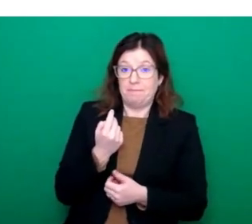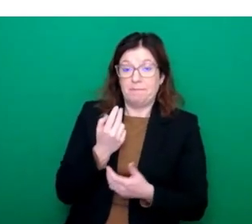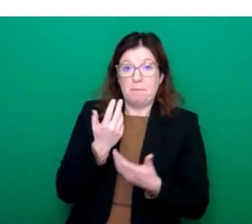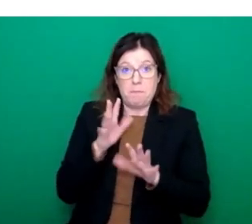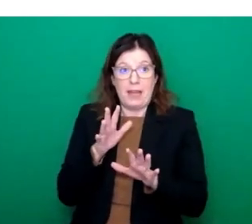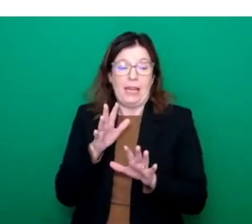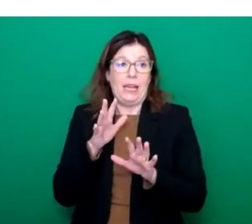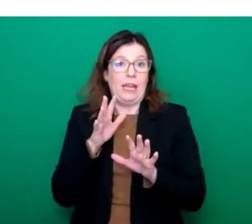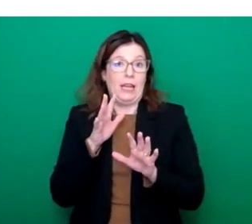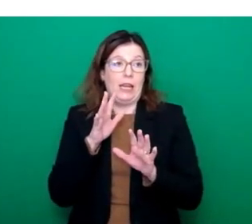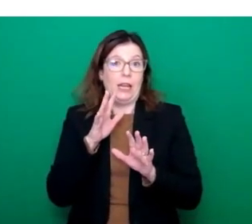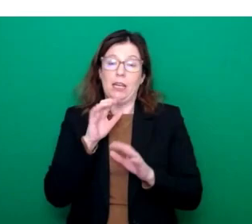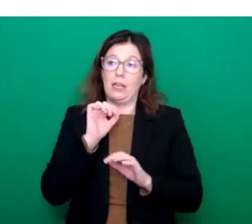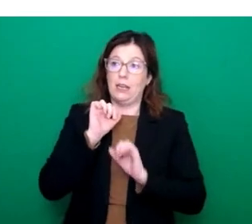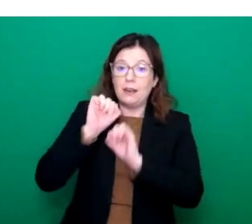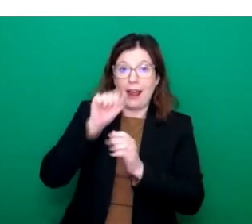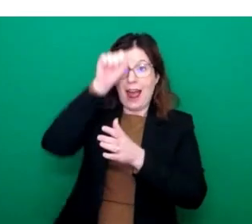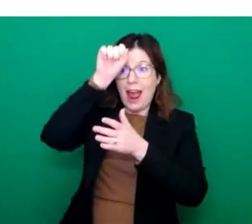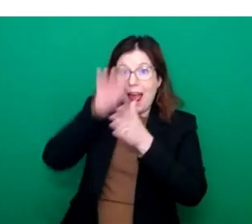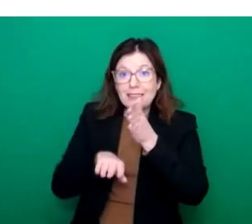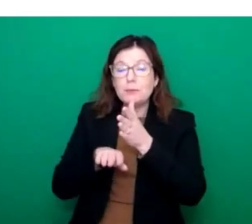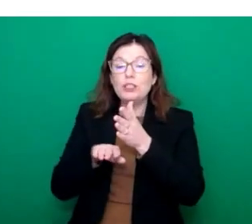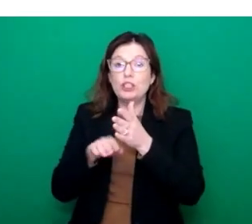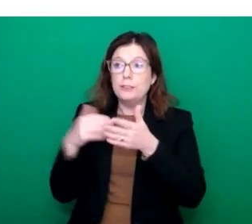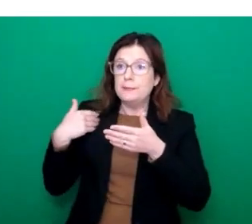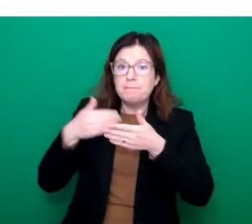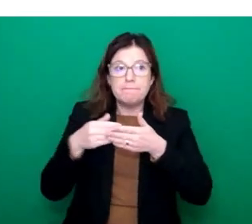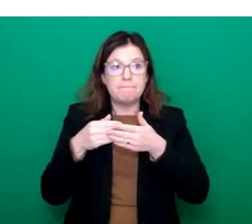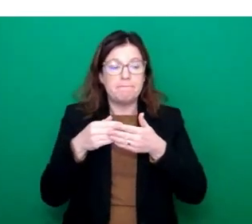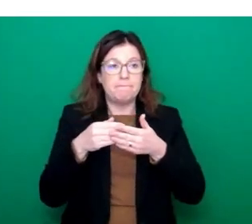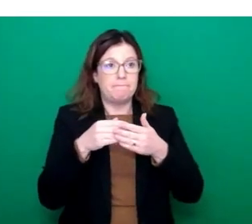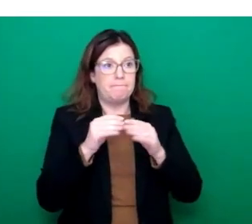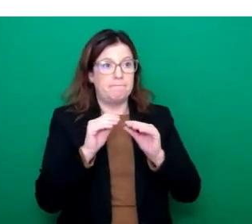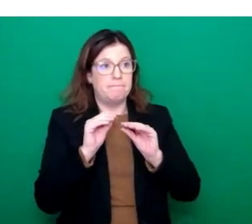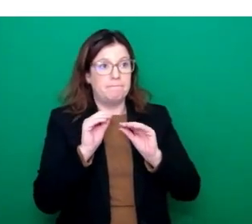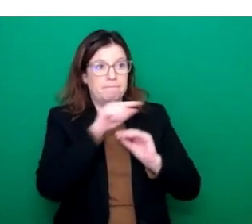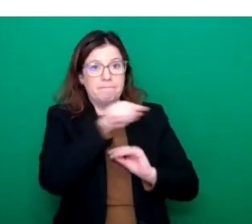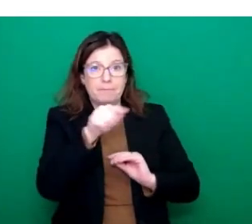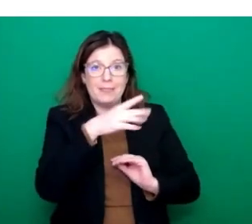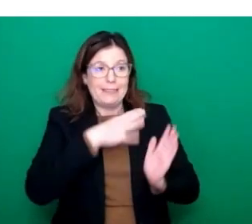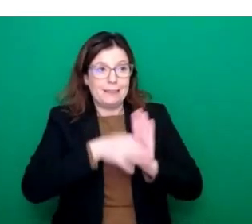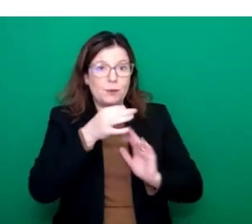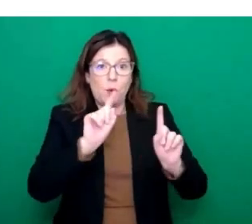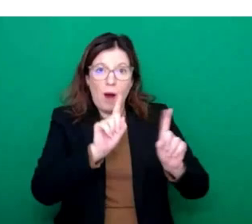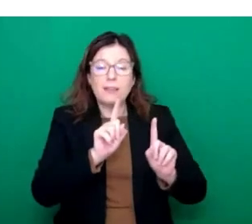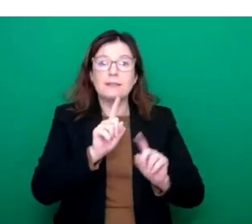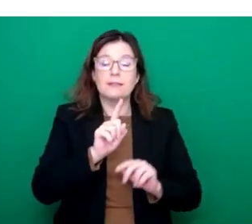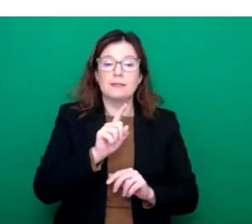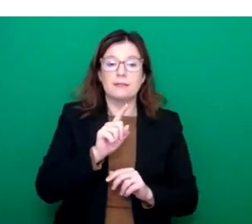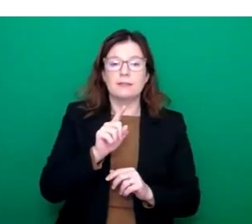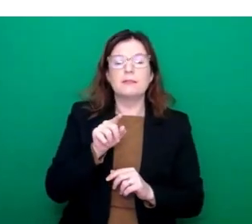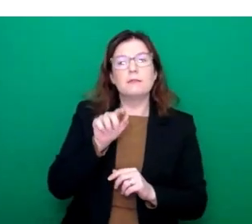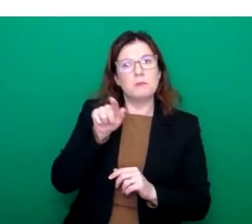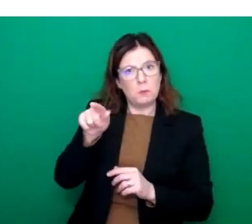that we think would be really important, and training has come up time and time again, but not just a one-off training, but